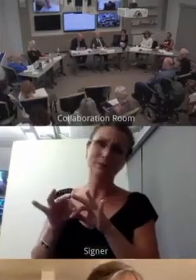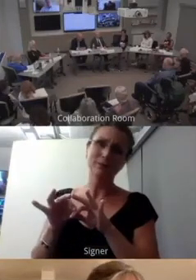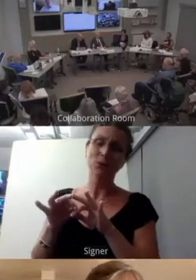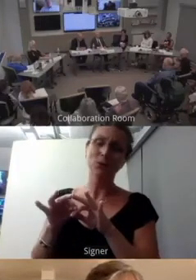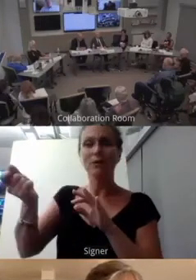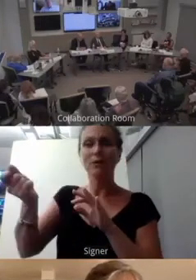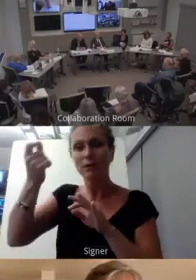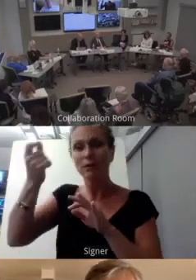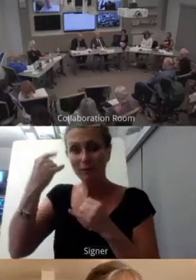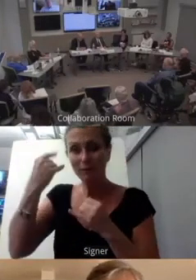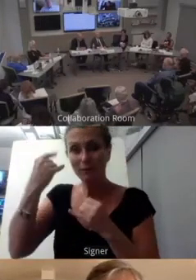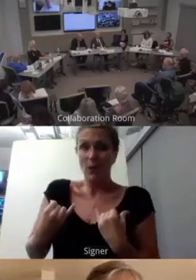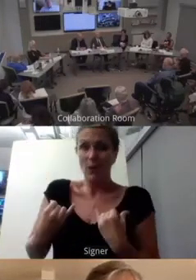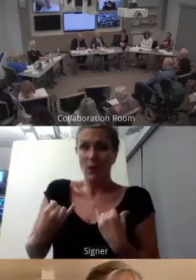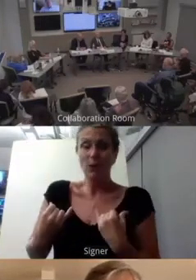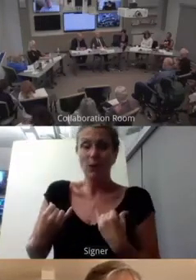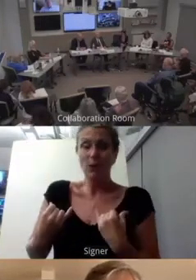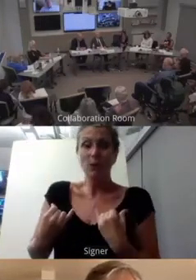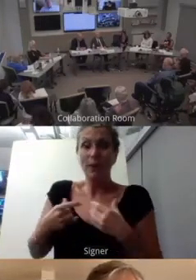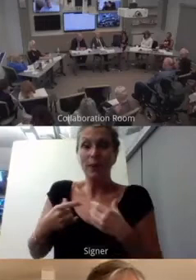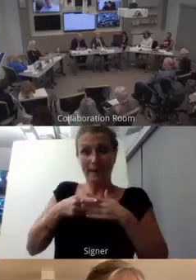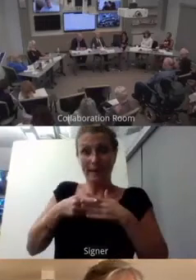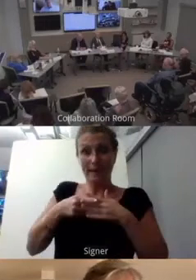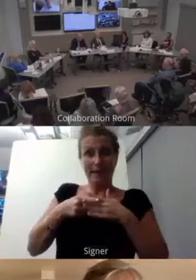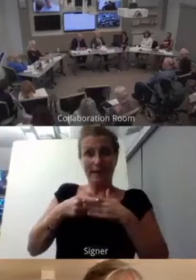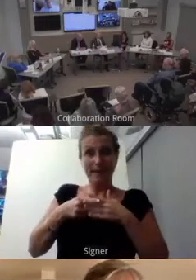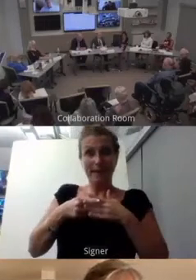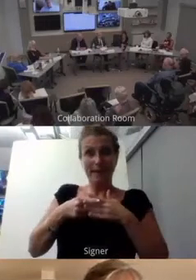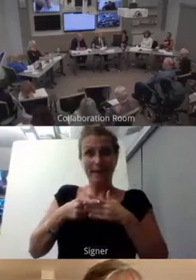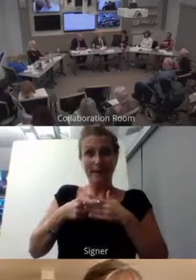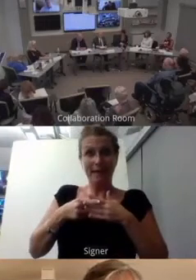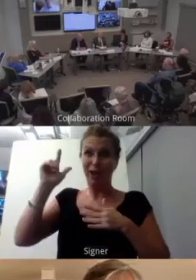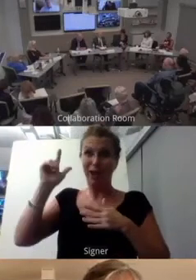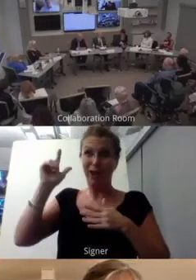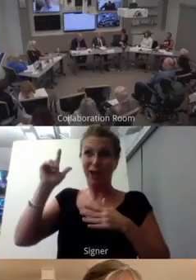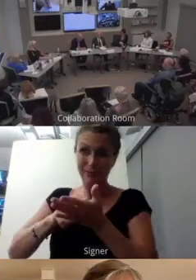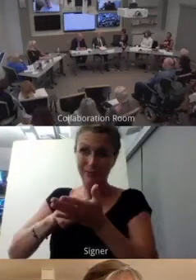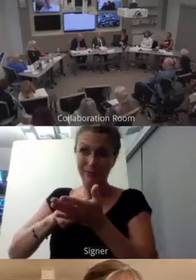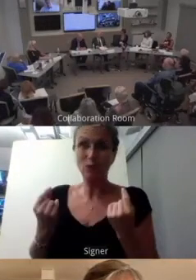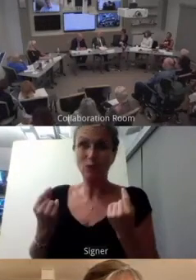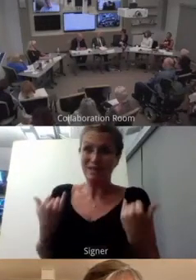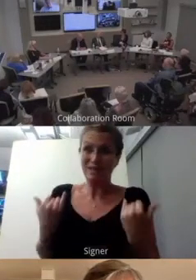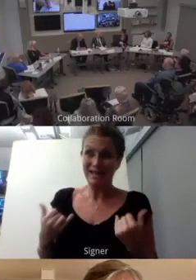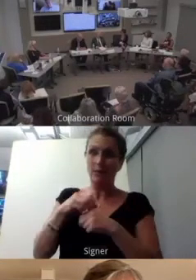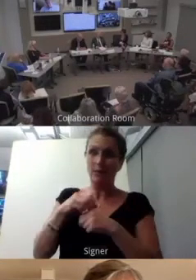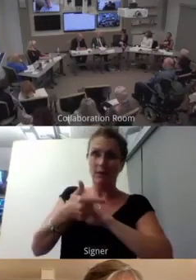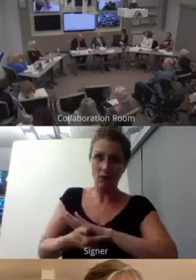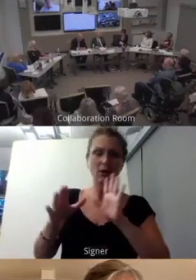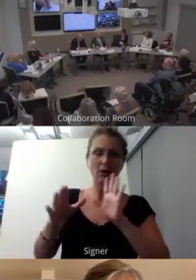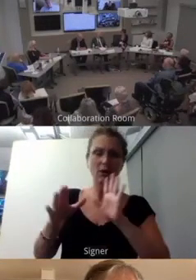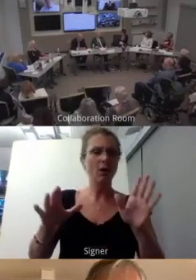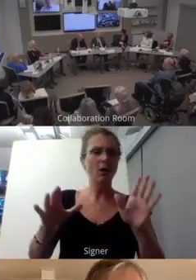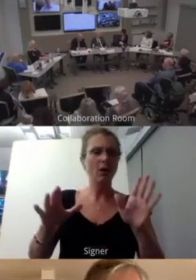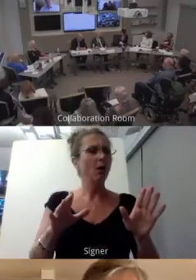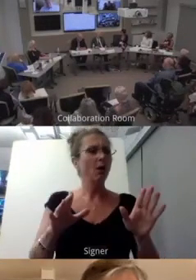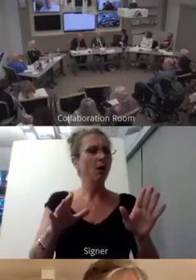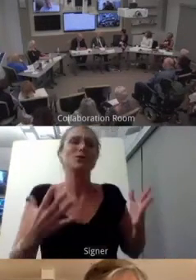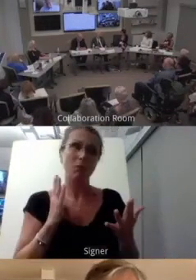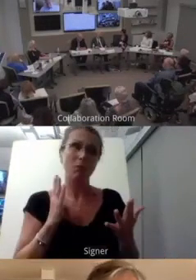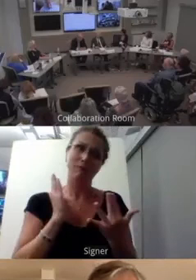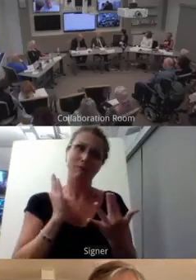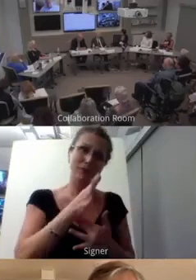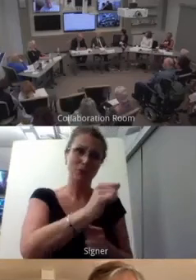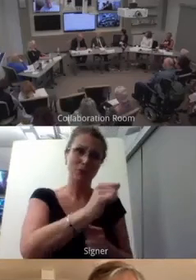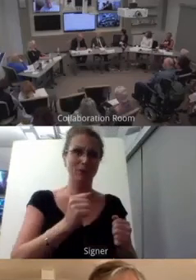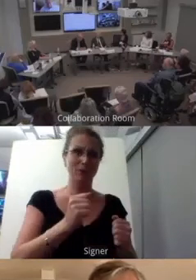of the law. Thank you so much for interrupting your holiday to spend time with us, and I hope you're able to stay online, and I